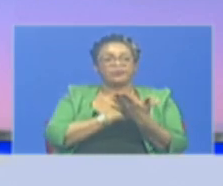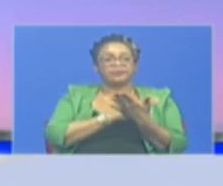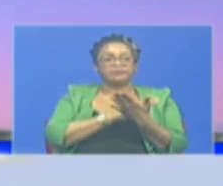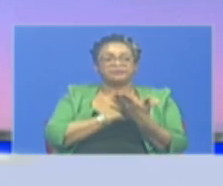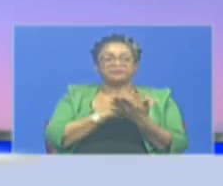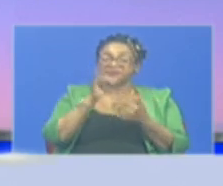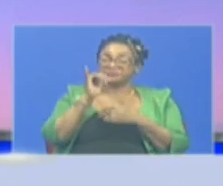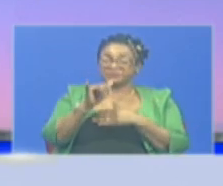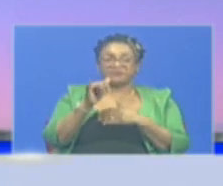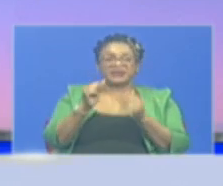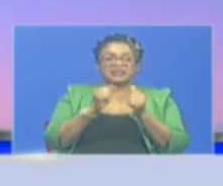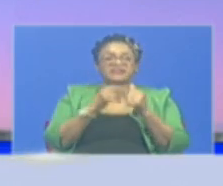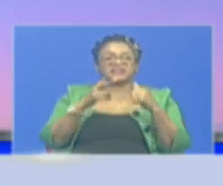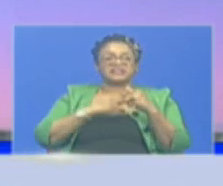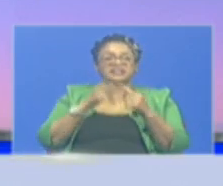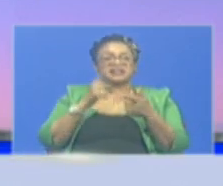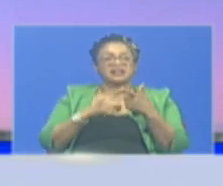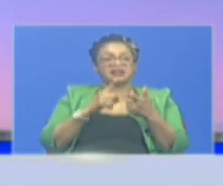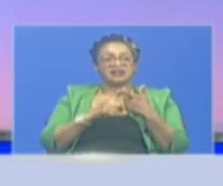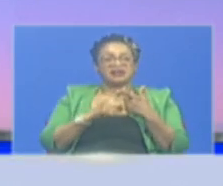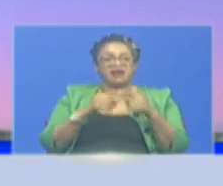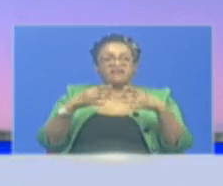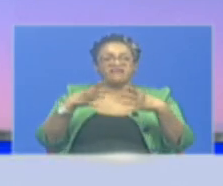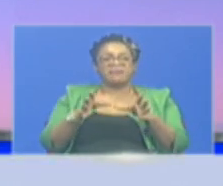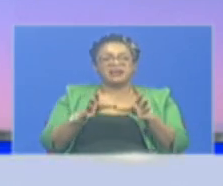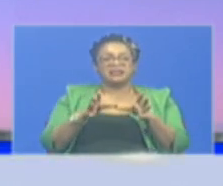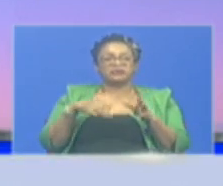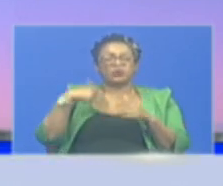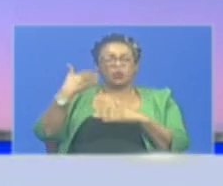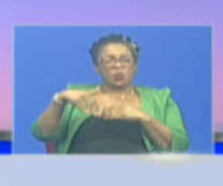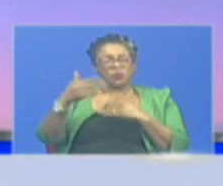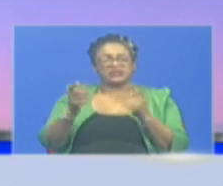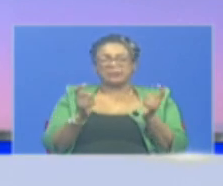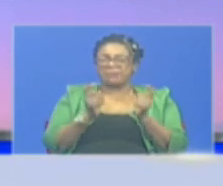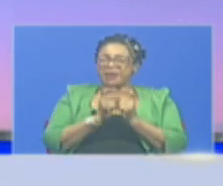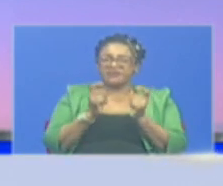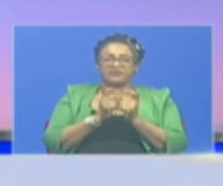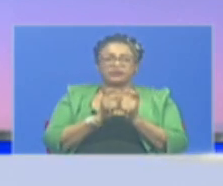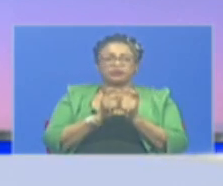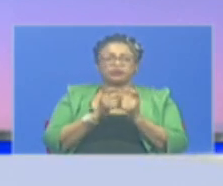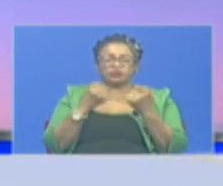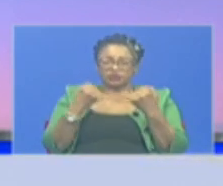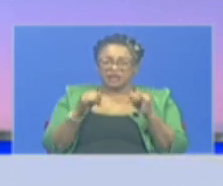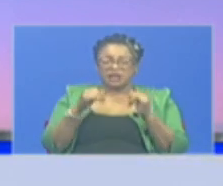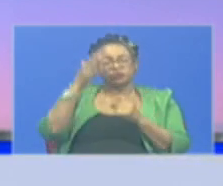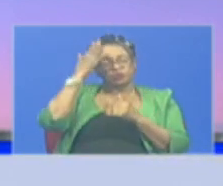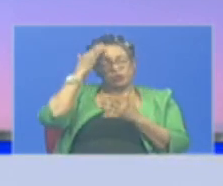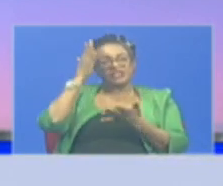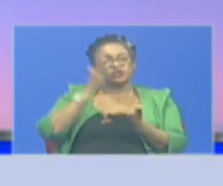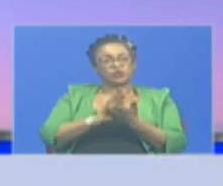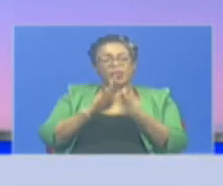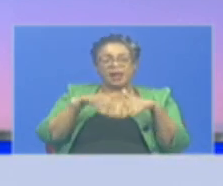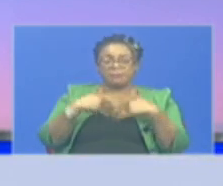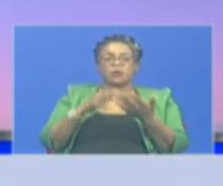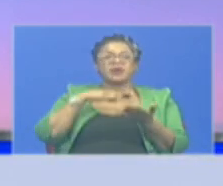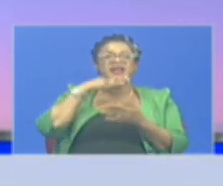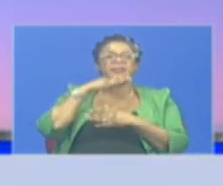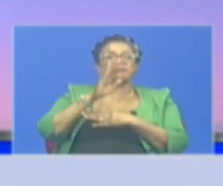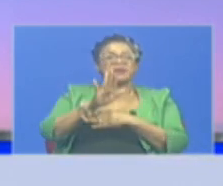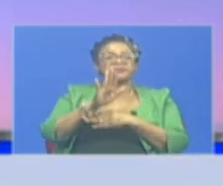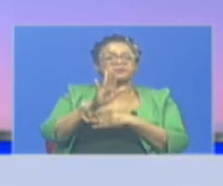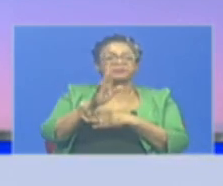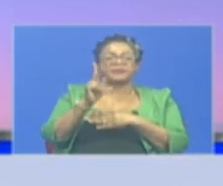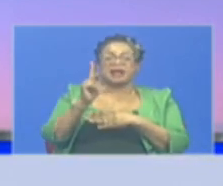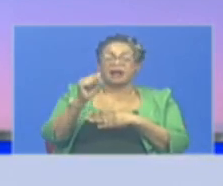for 17 years, his family has been on a painful quest to uncover the truth behind his death. Now Kabuga's